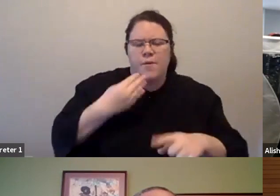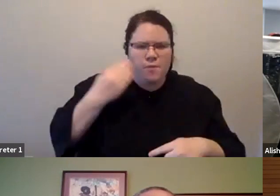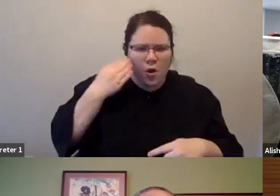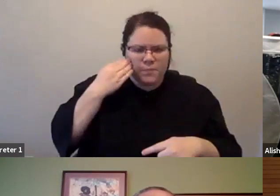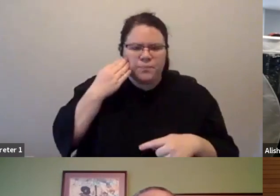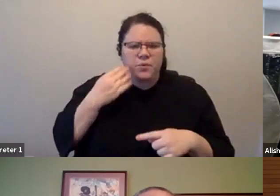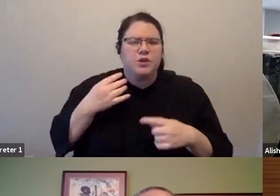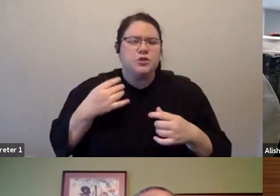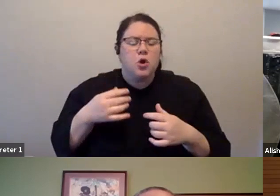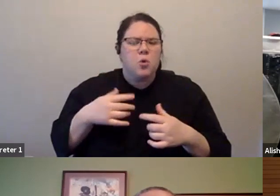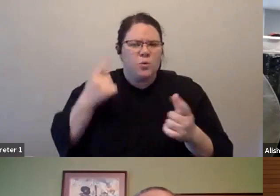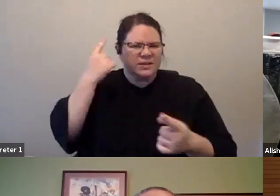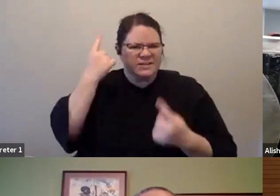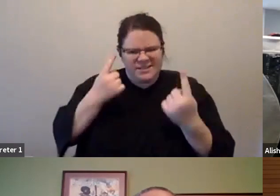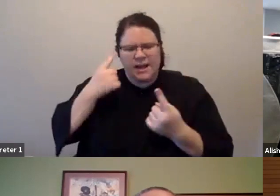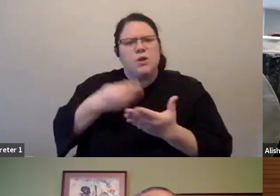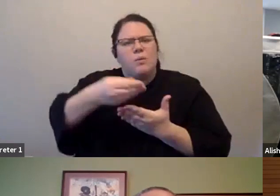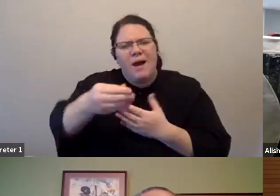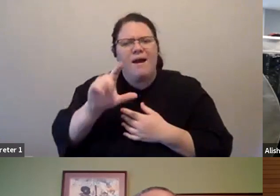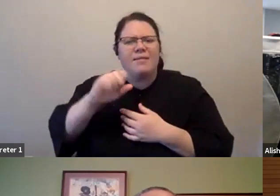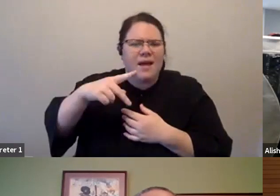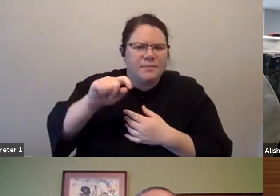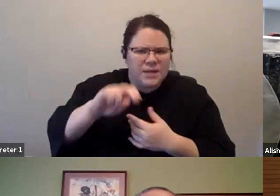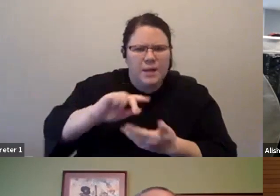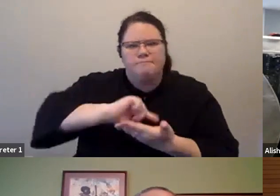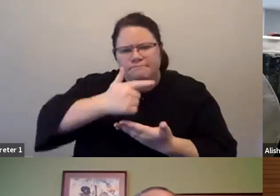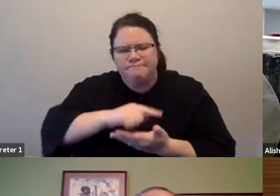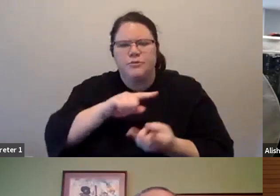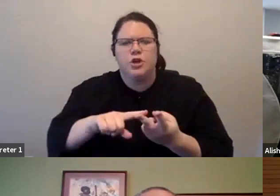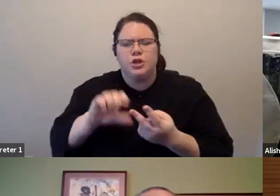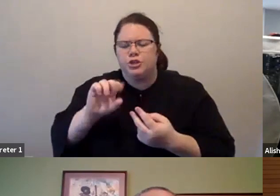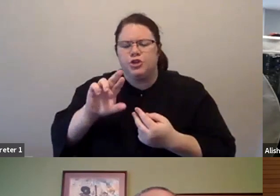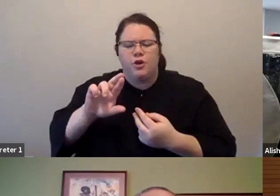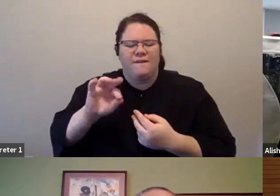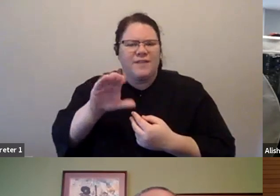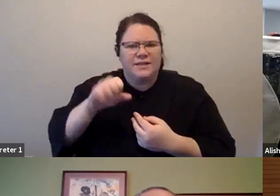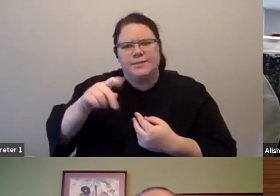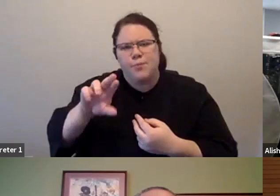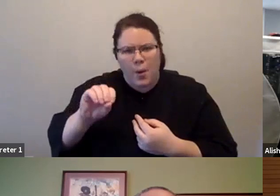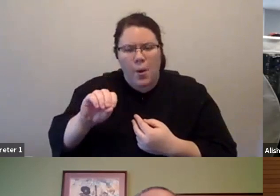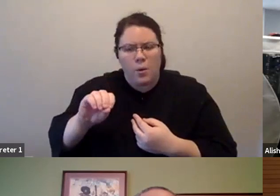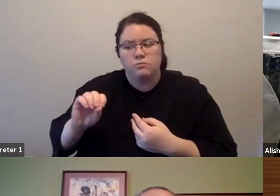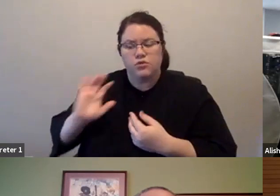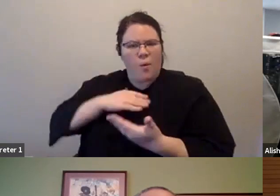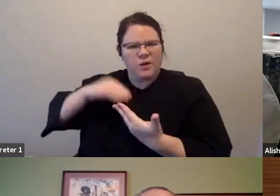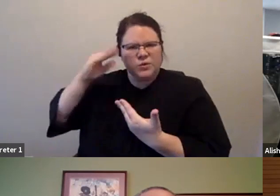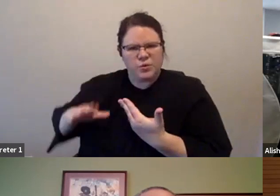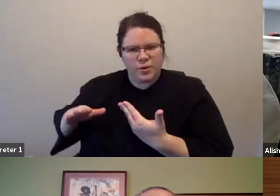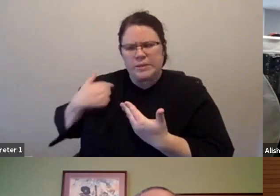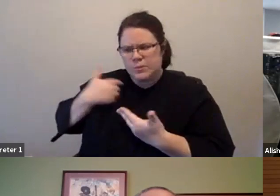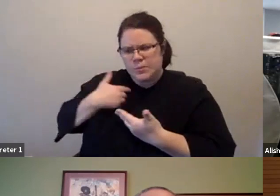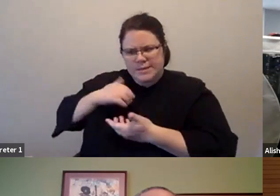additional laptops and Surface Pros. We worked with some of our students to help them assist in